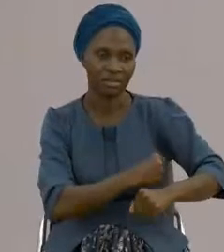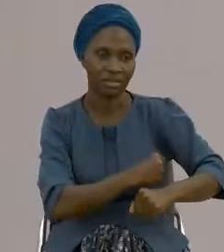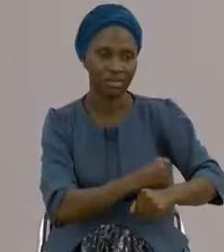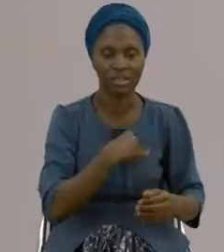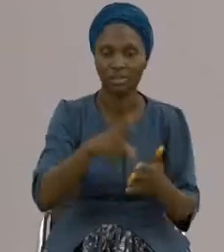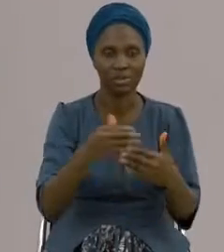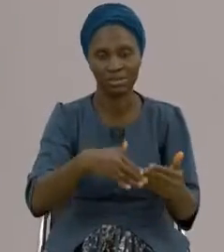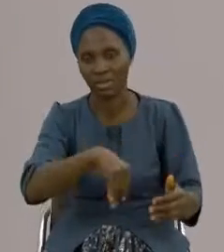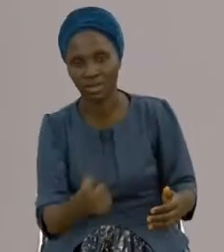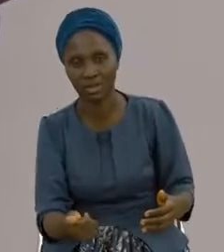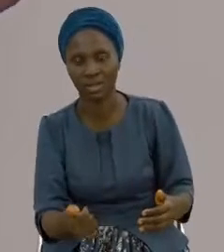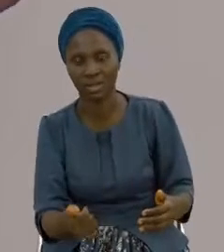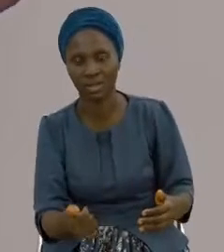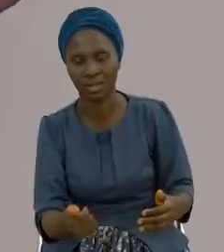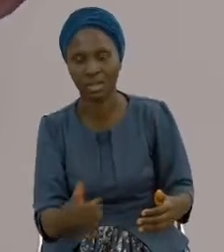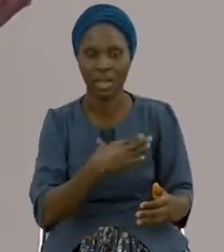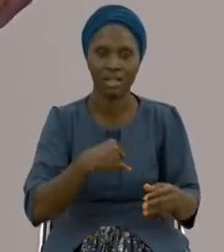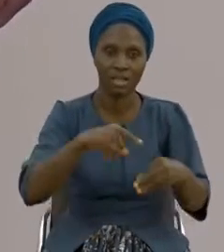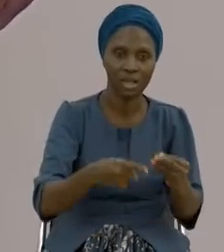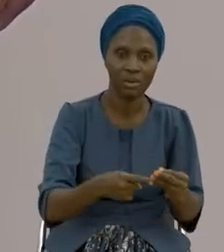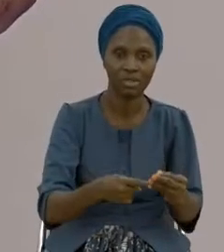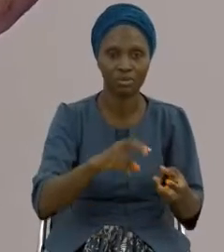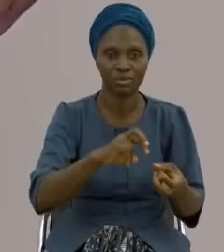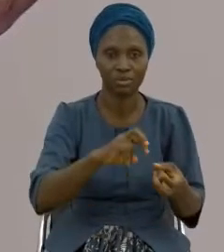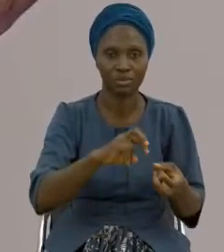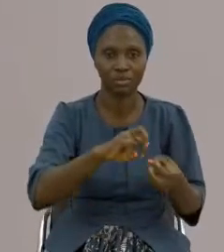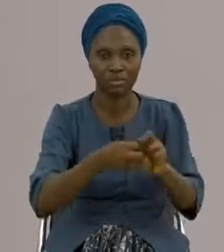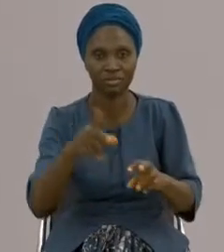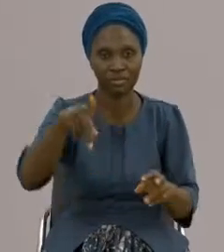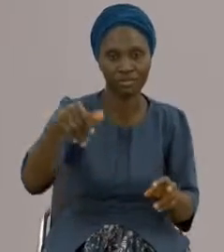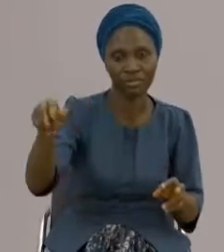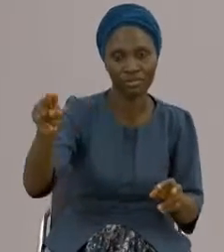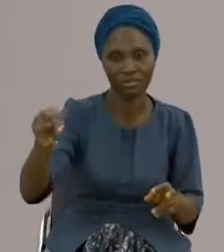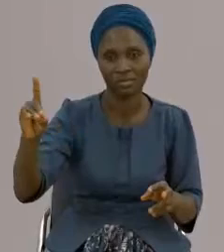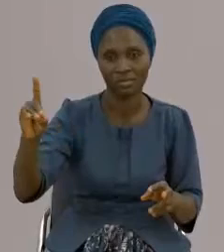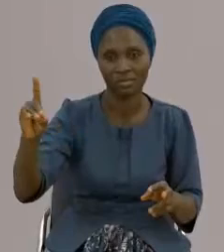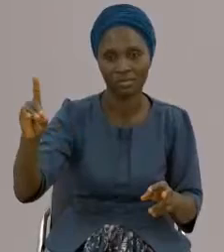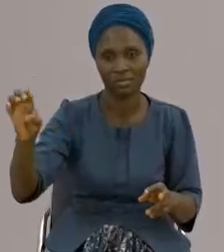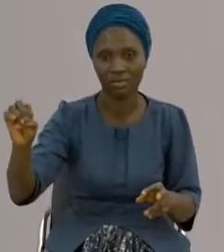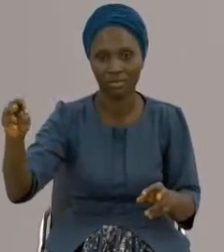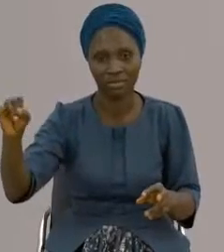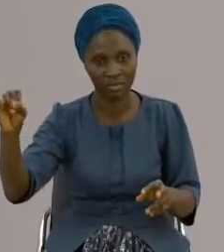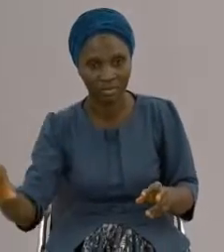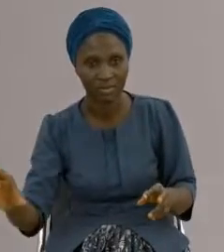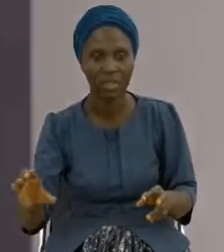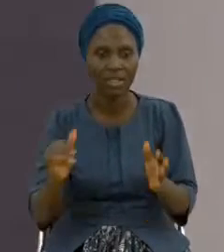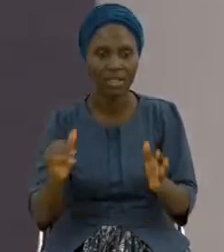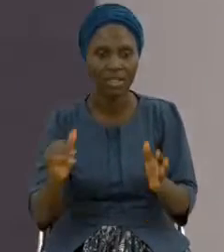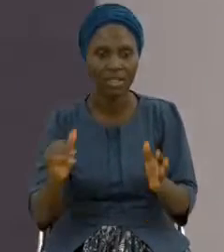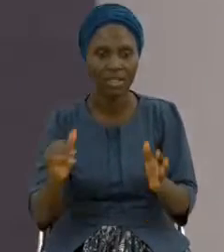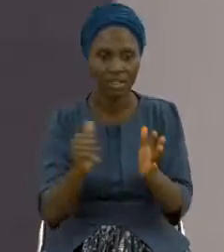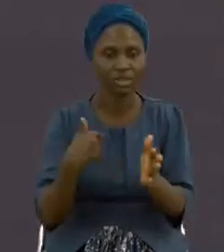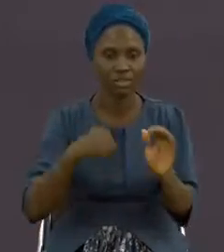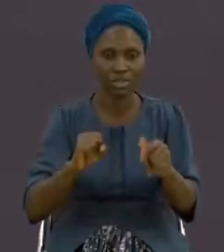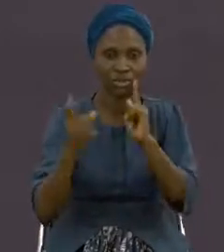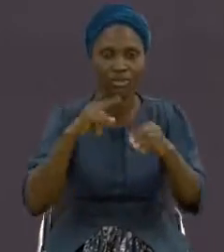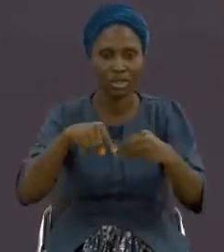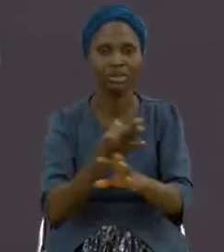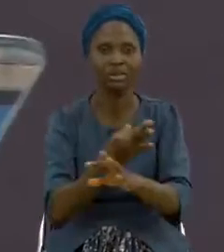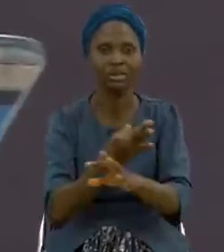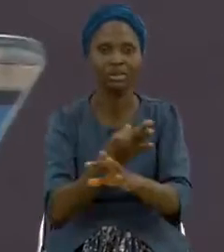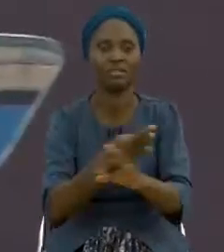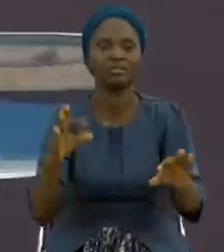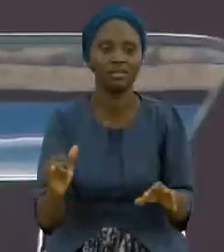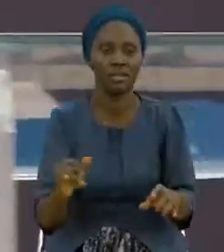pandemic and whatever else. That's what we can talk about freely. But when it comes to the gospel and the good news